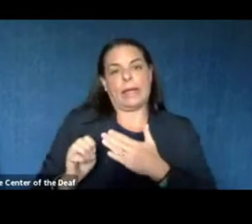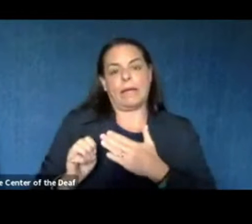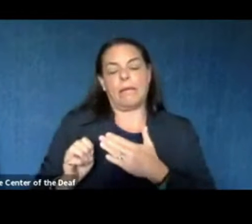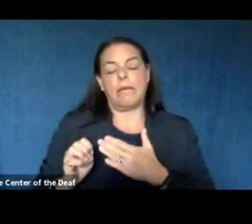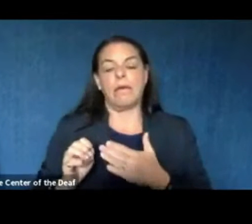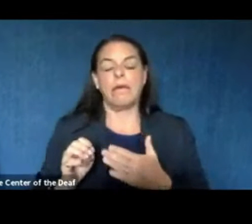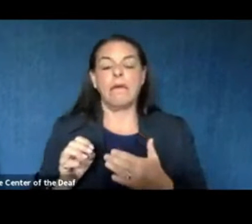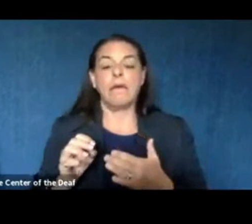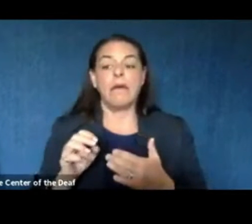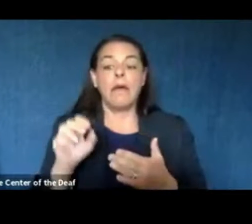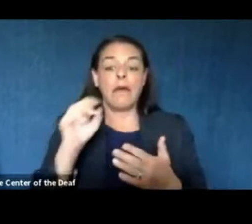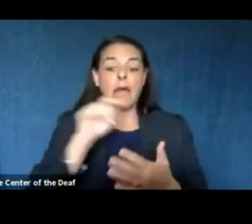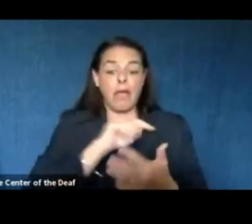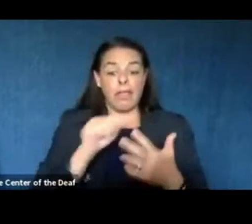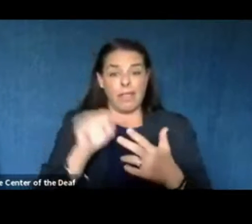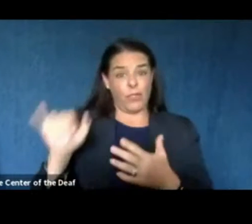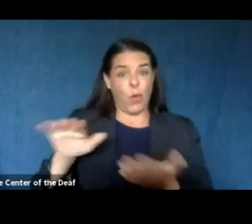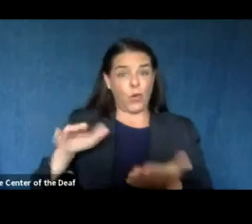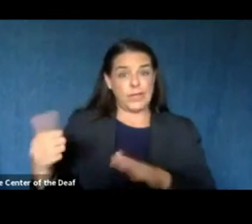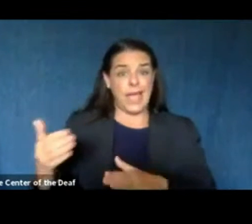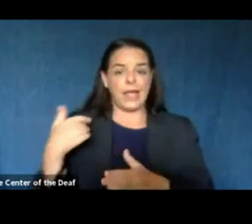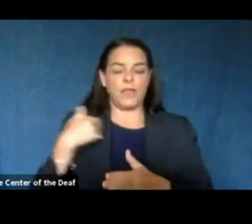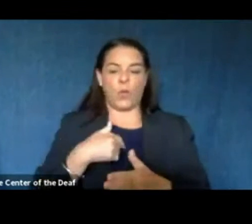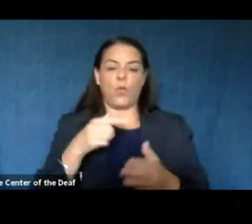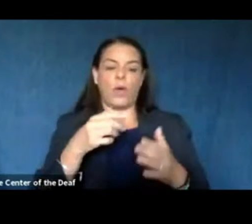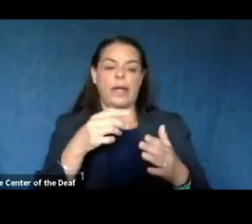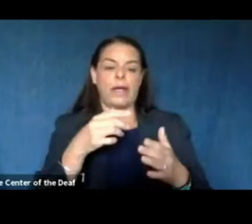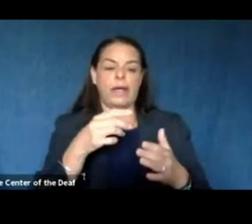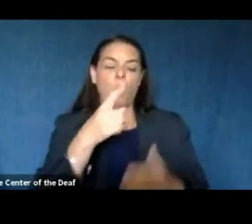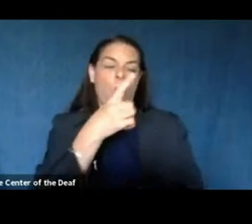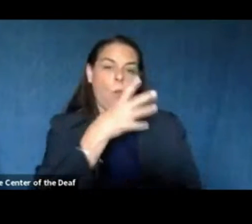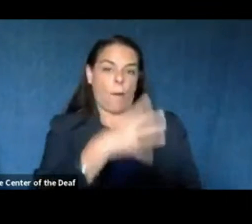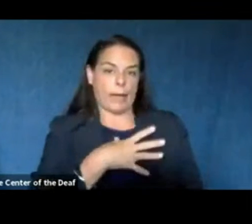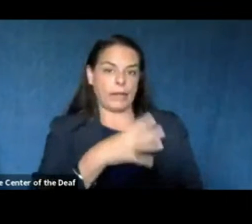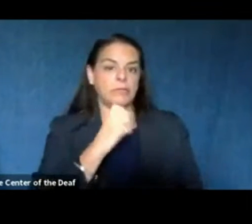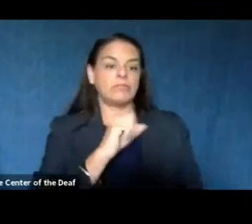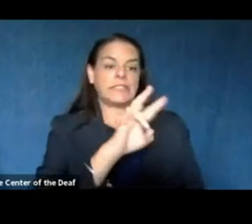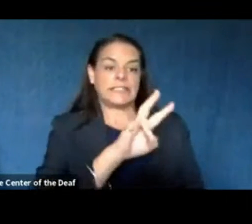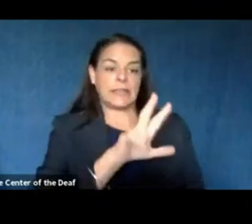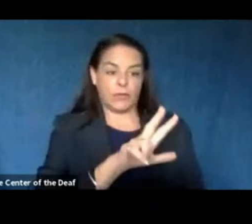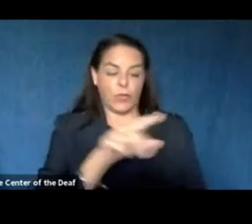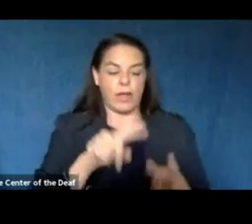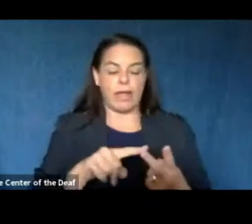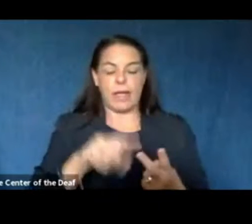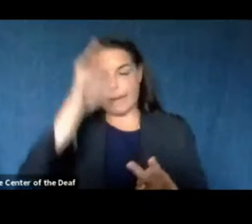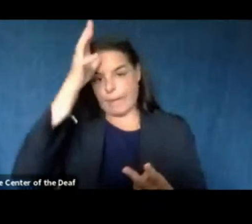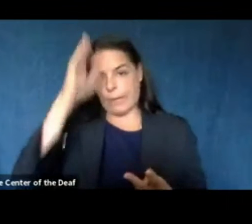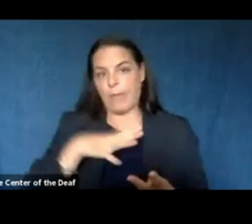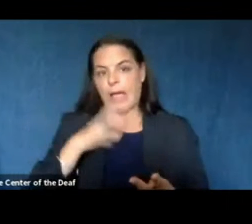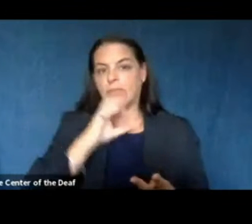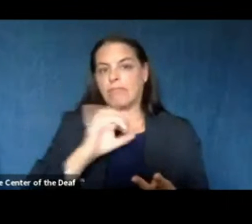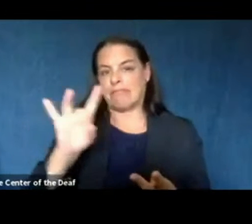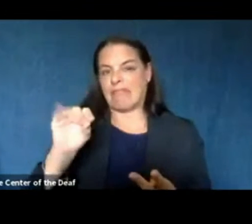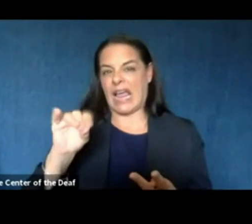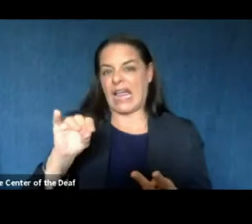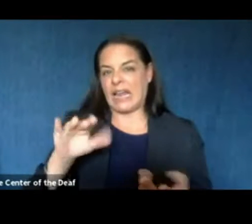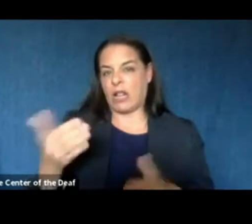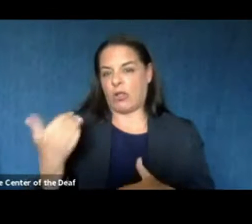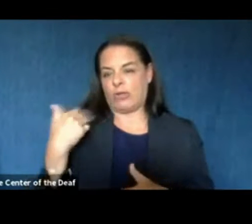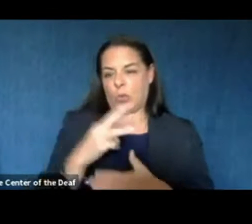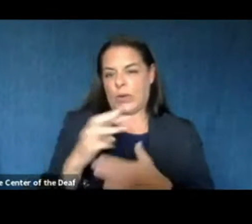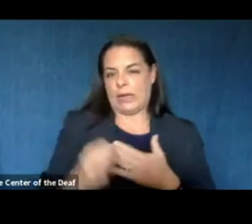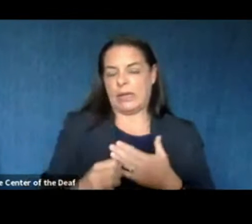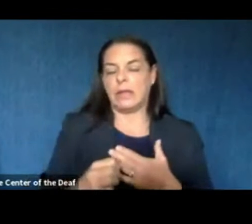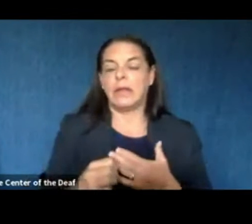deaths reported to us over the weekend, we lost a 73-year-old woman and an 80-year-old man. Our thoughts and prayers go out to the